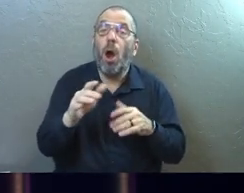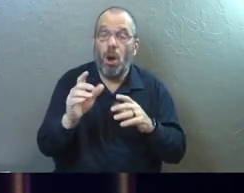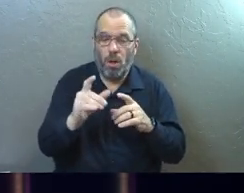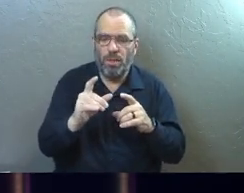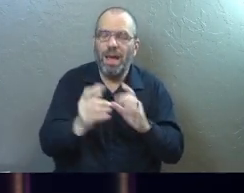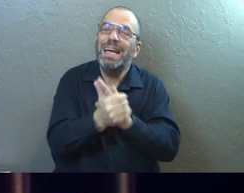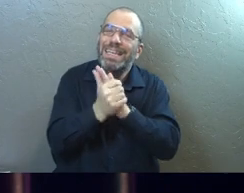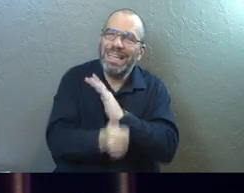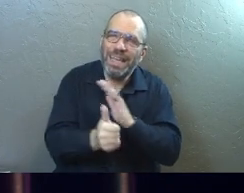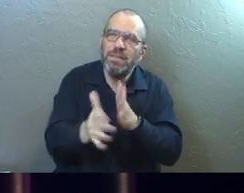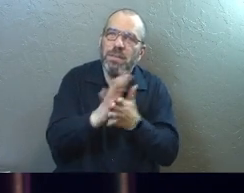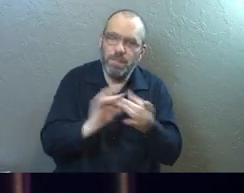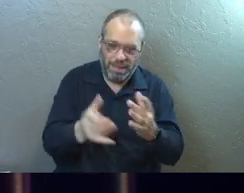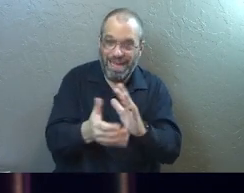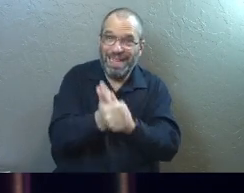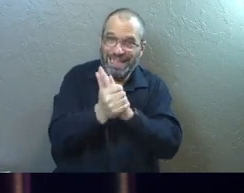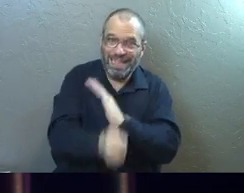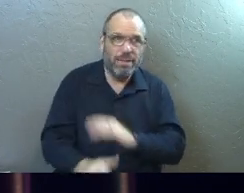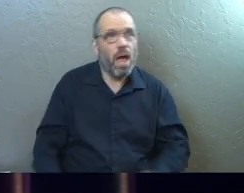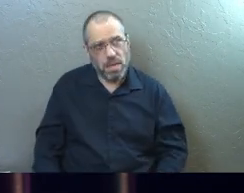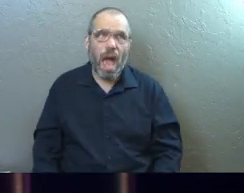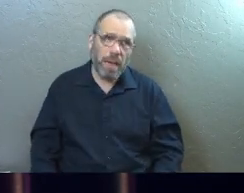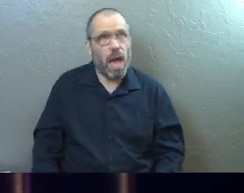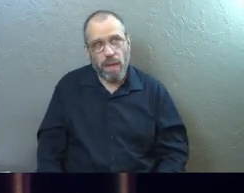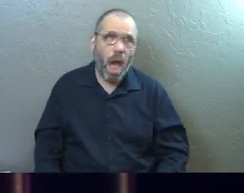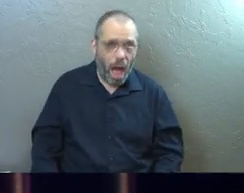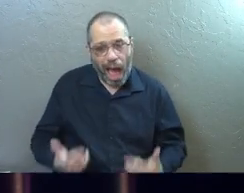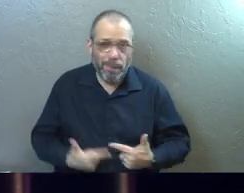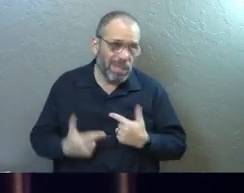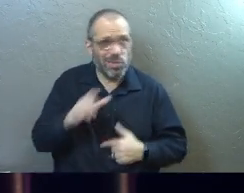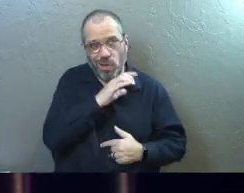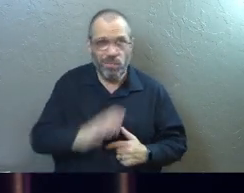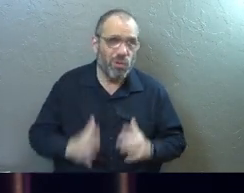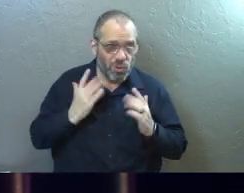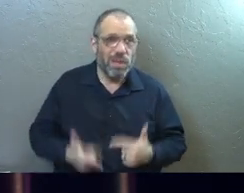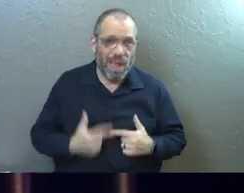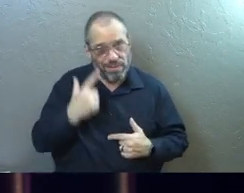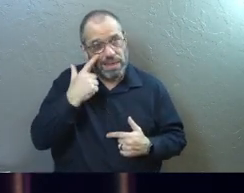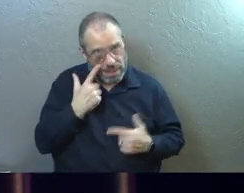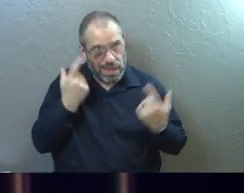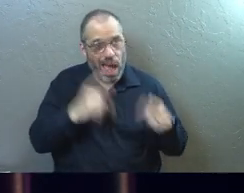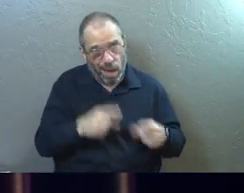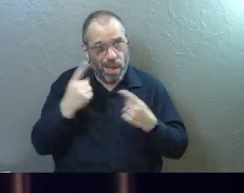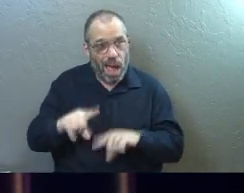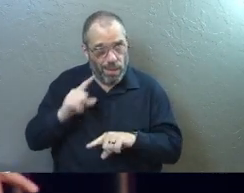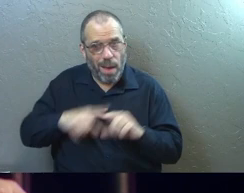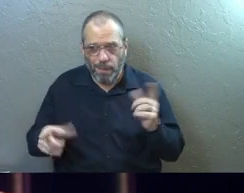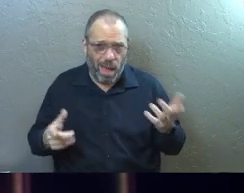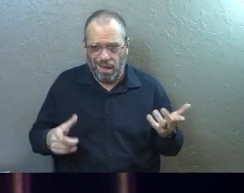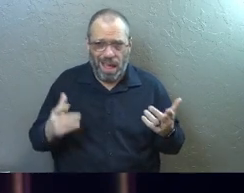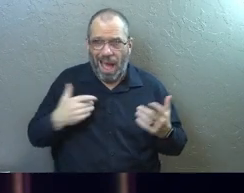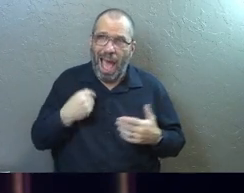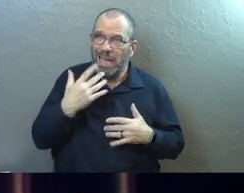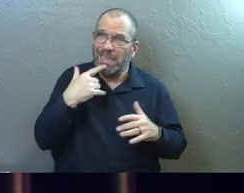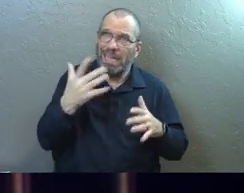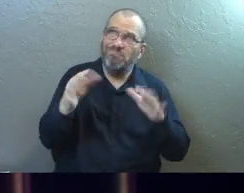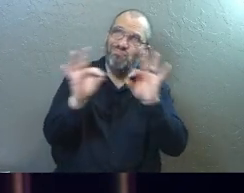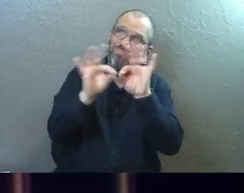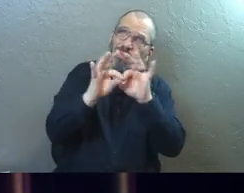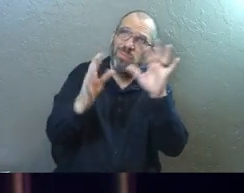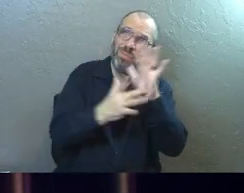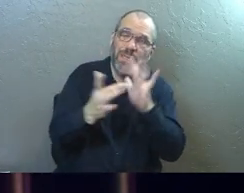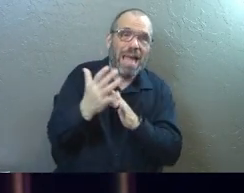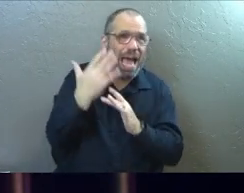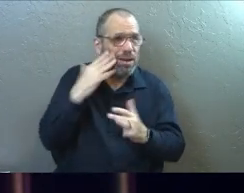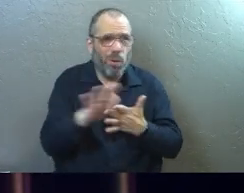the Spirit. A lot of these gifts, you're going to be like, yeah, I've been living the Christian life and I've seen that stuff happen in my life, but I always gave Jesus credit for that.